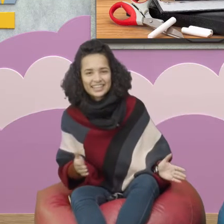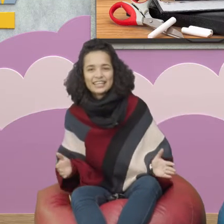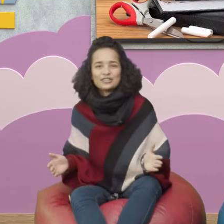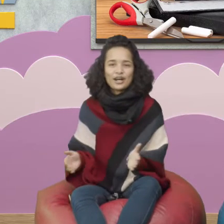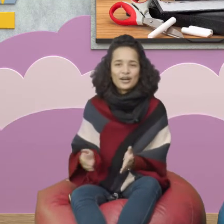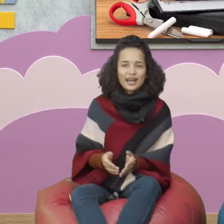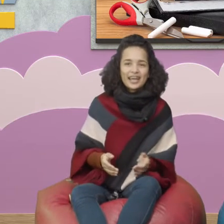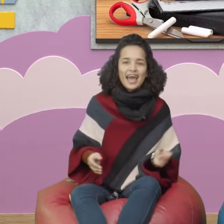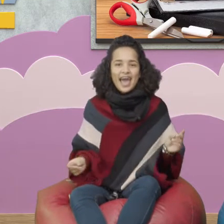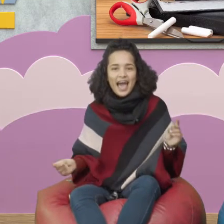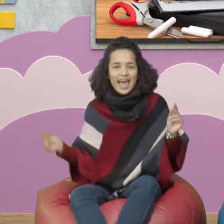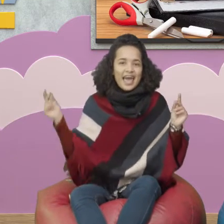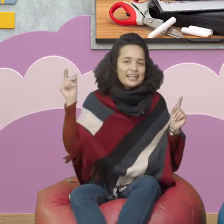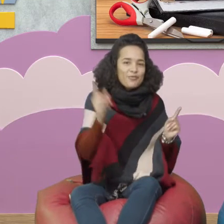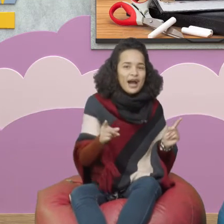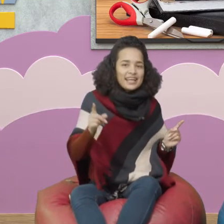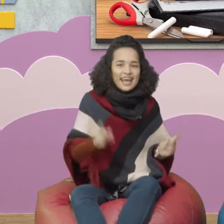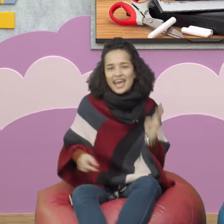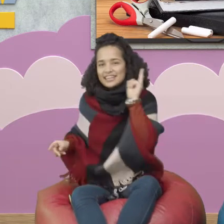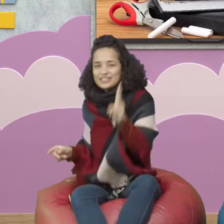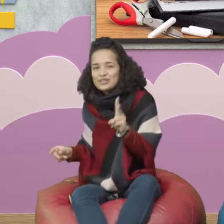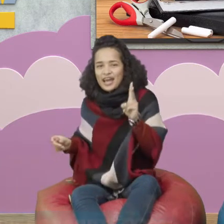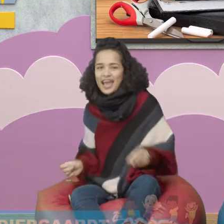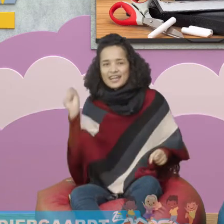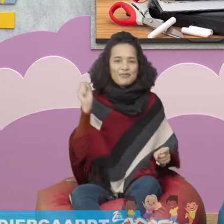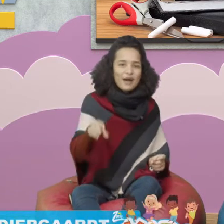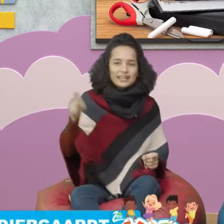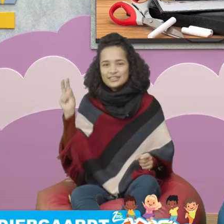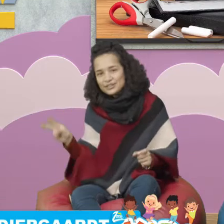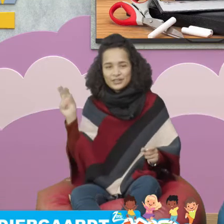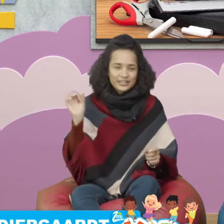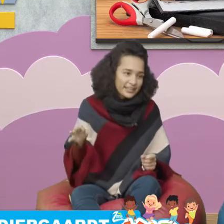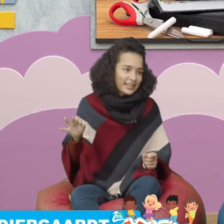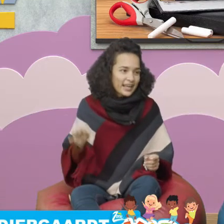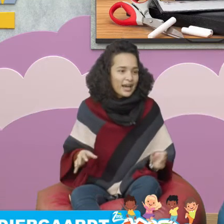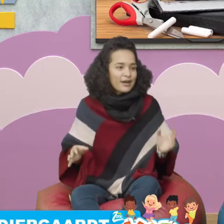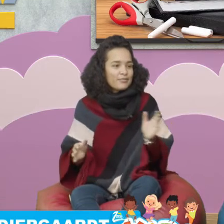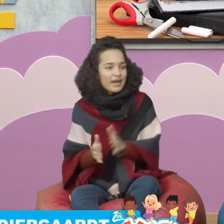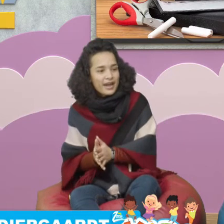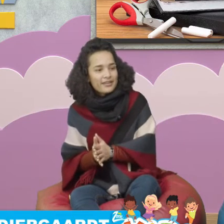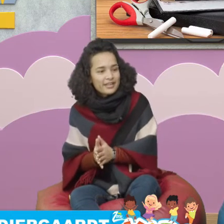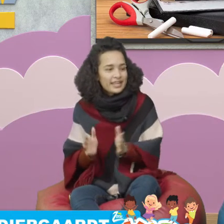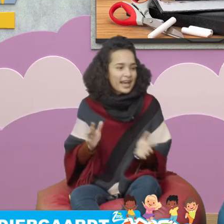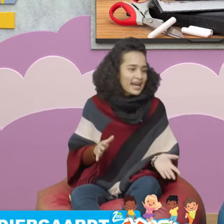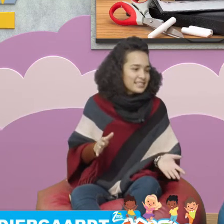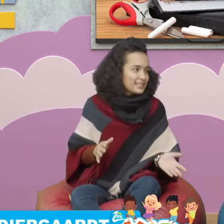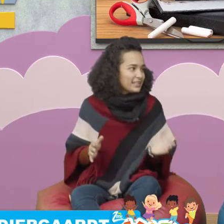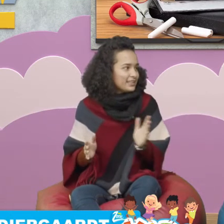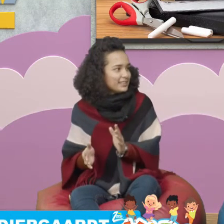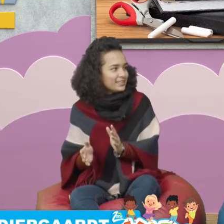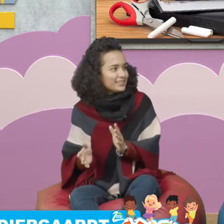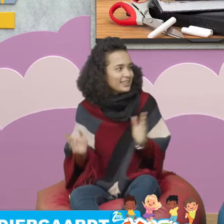sing that song. Okay. And a 1, and a 2, and a 1, 2, 3. Mary has